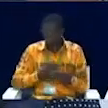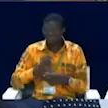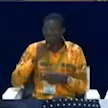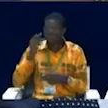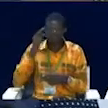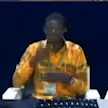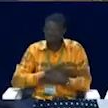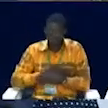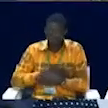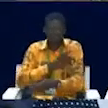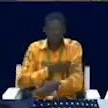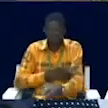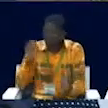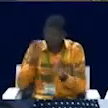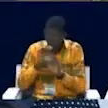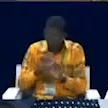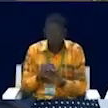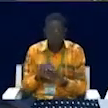On